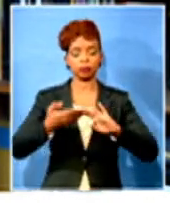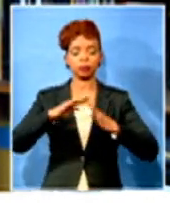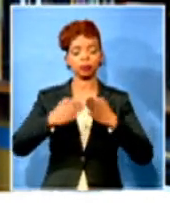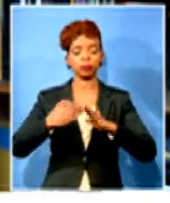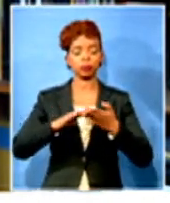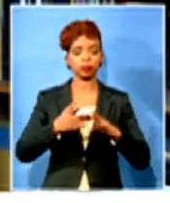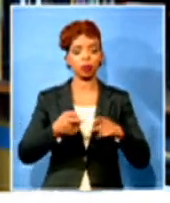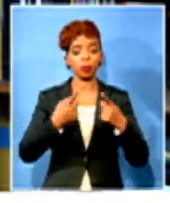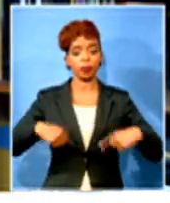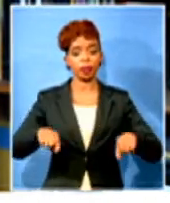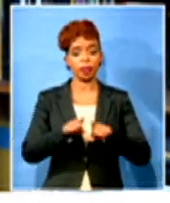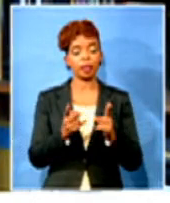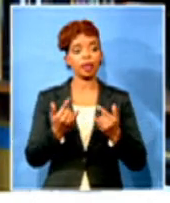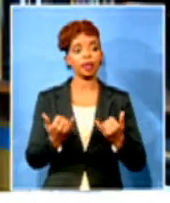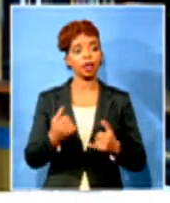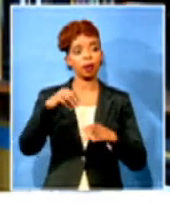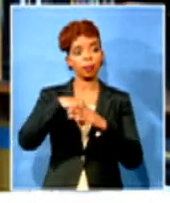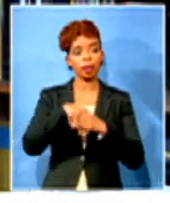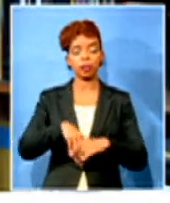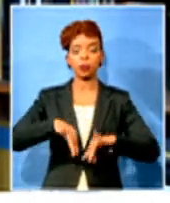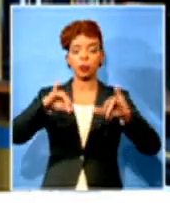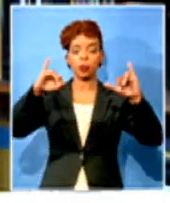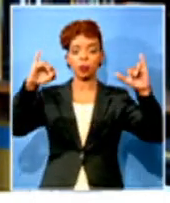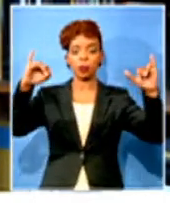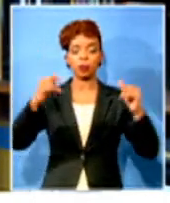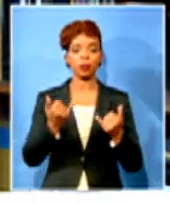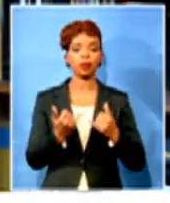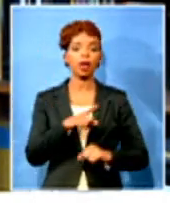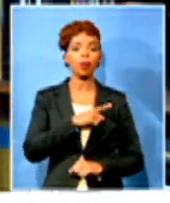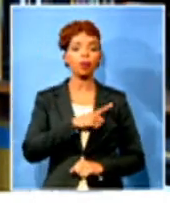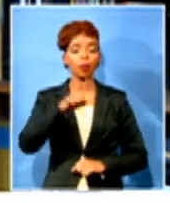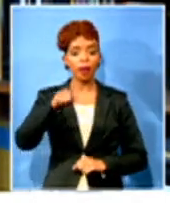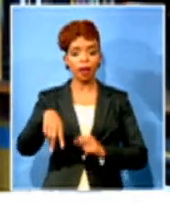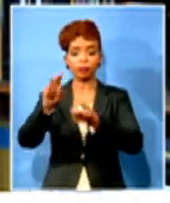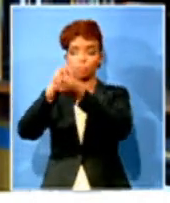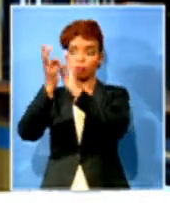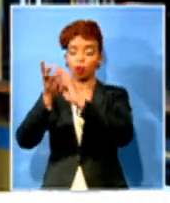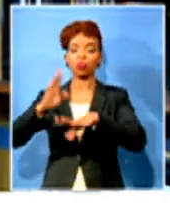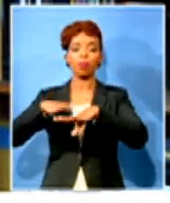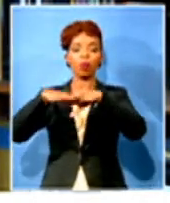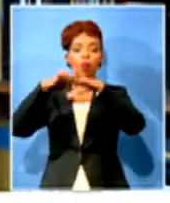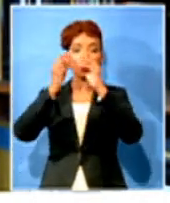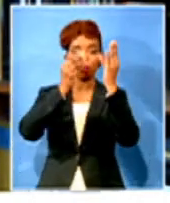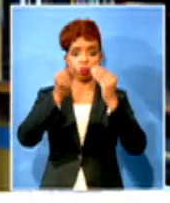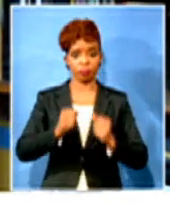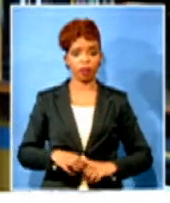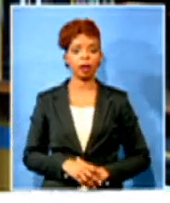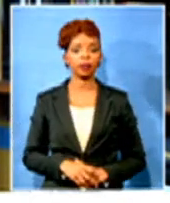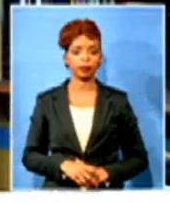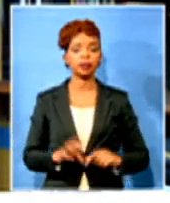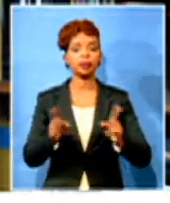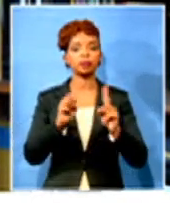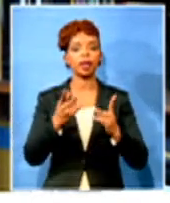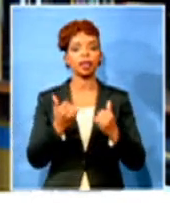a very, very deep hole. And we're going to have to borrow a lot more money. But that also means that our interest spending will rise